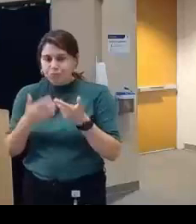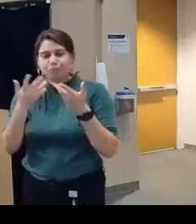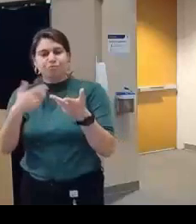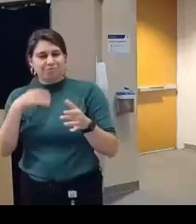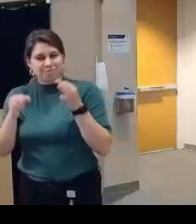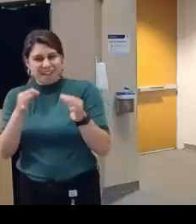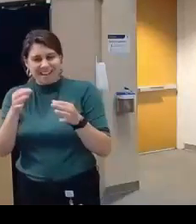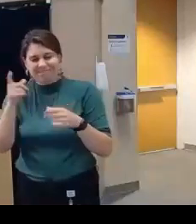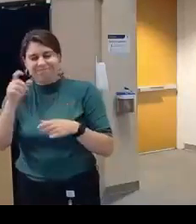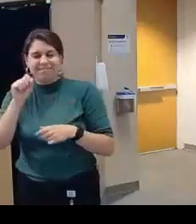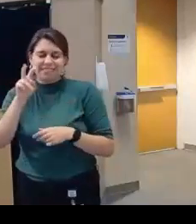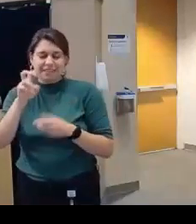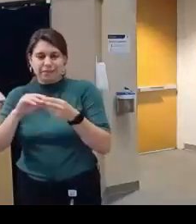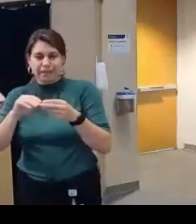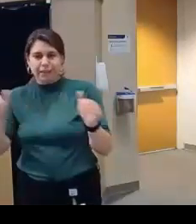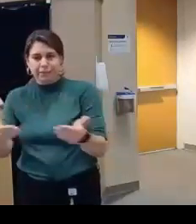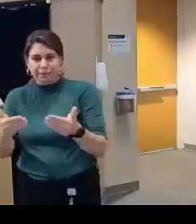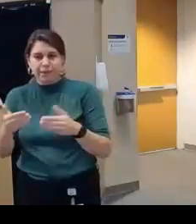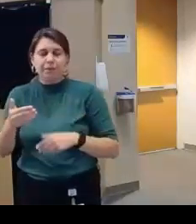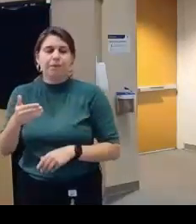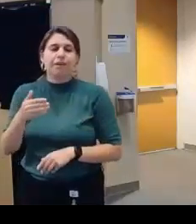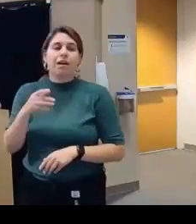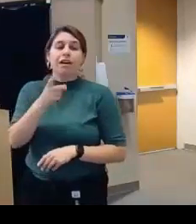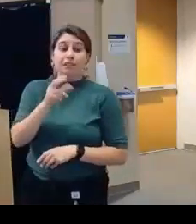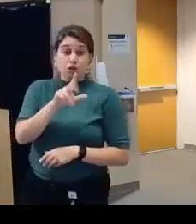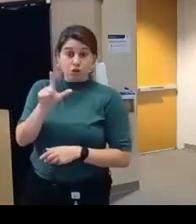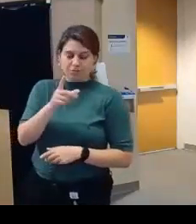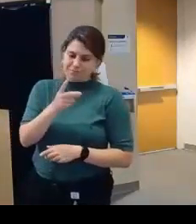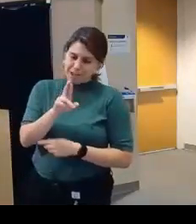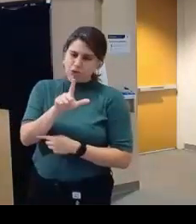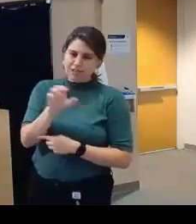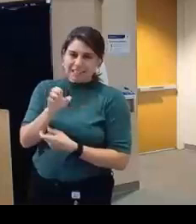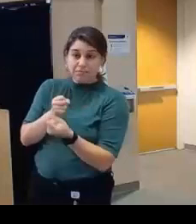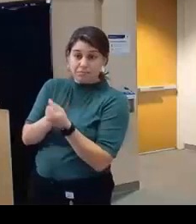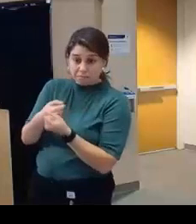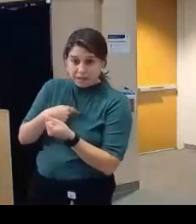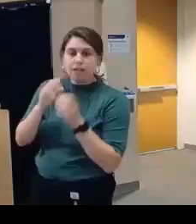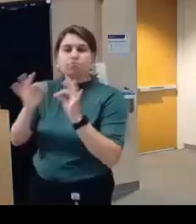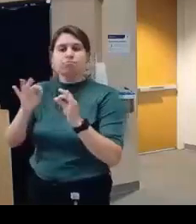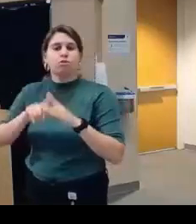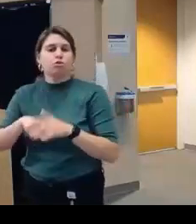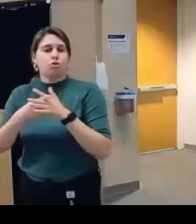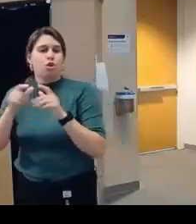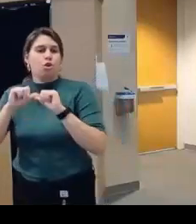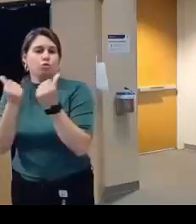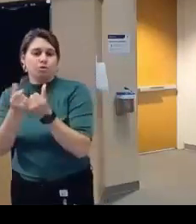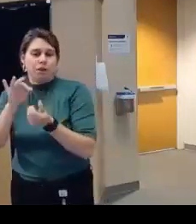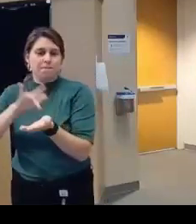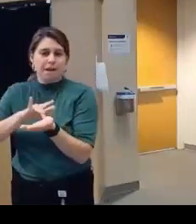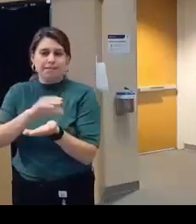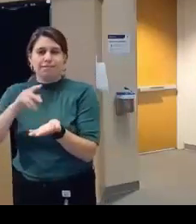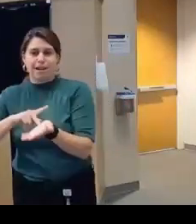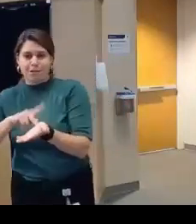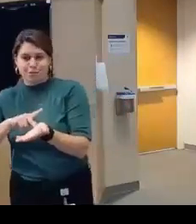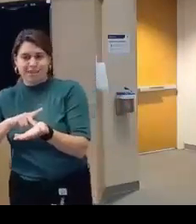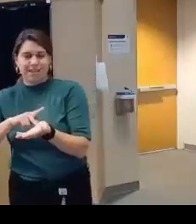that I, with the backing of Dr. Lee, was able to start an Association of Medicine and Psychiatry.